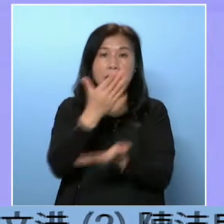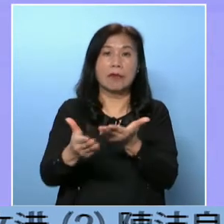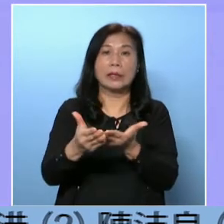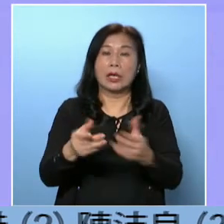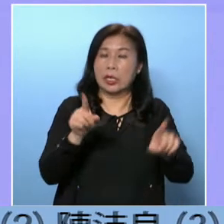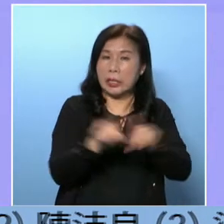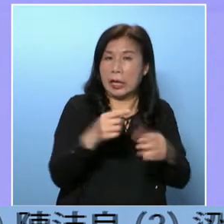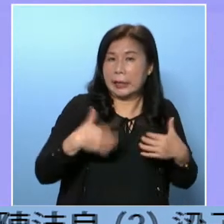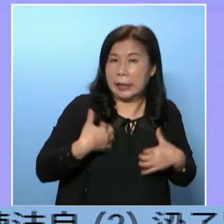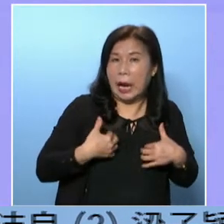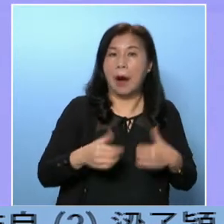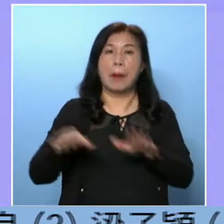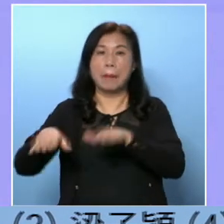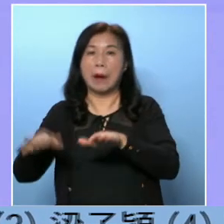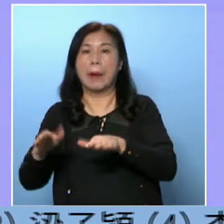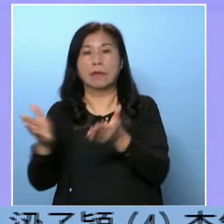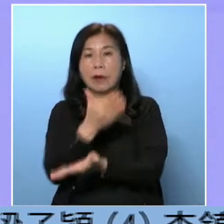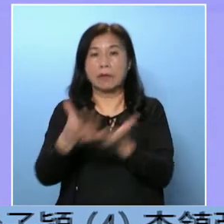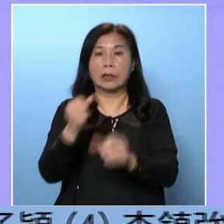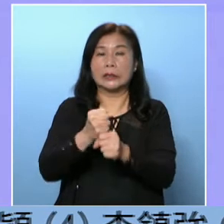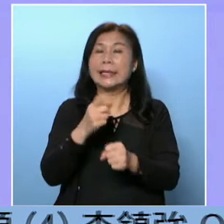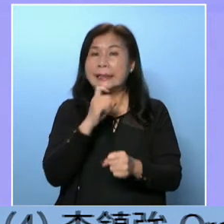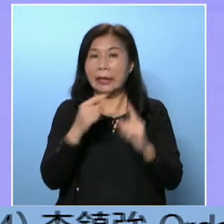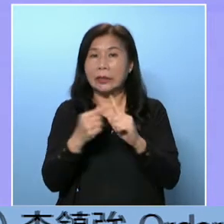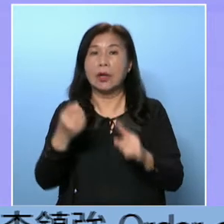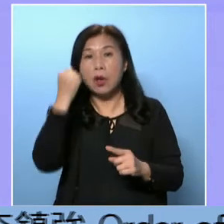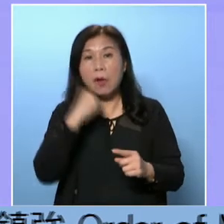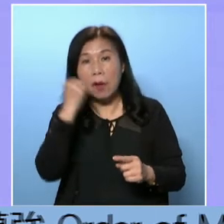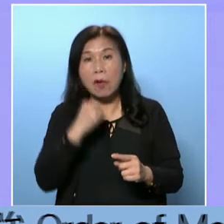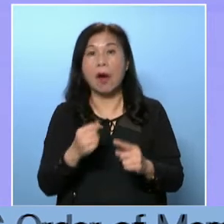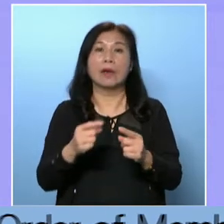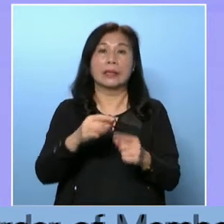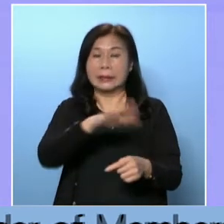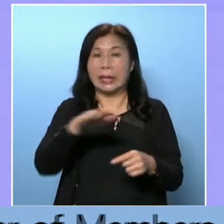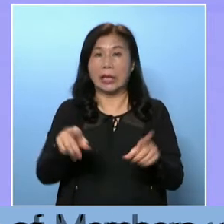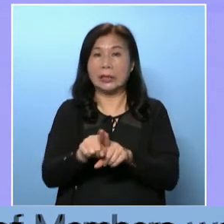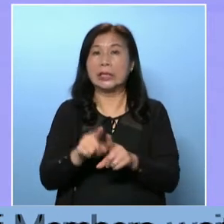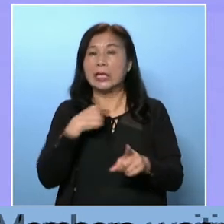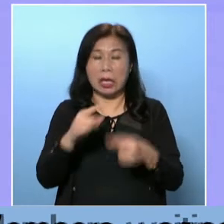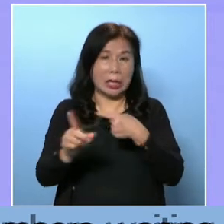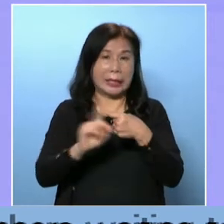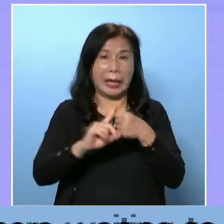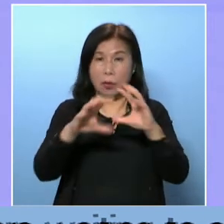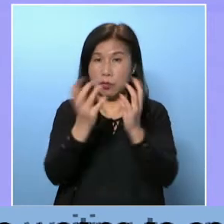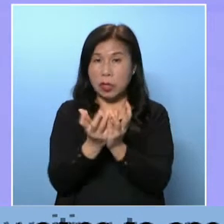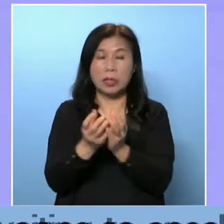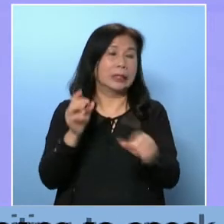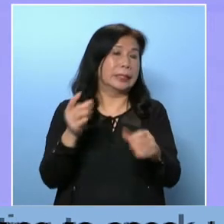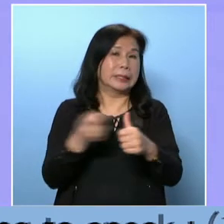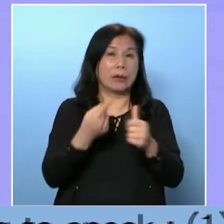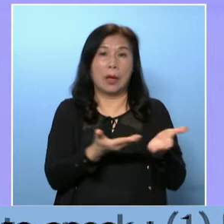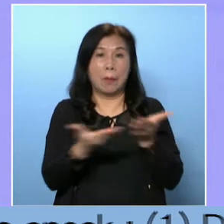their fitness, as well as their symptoms and household situation, and so on.